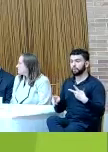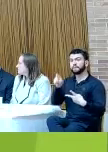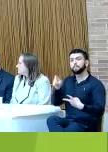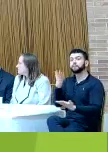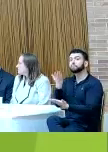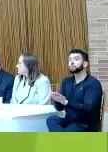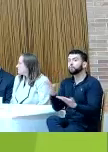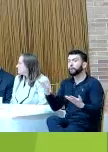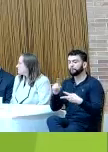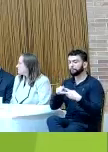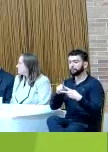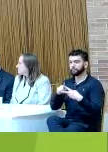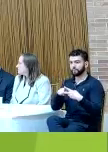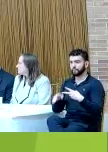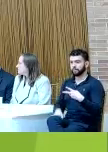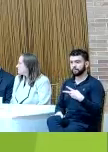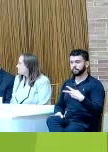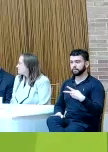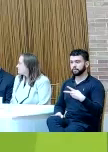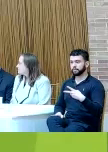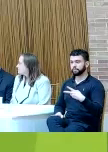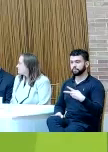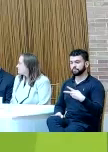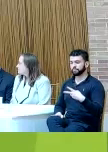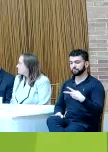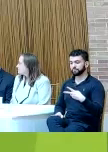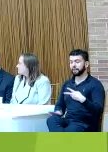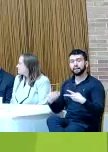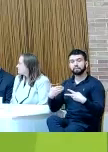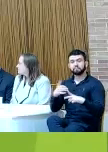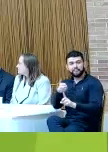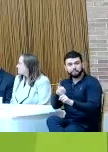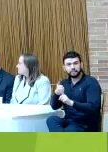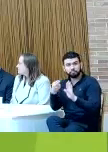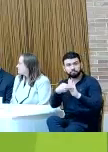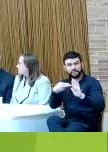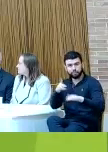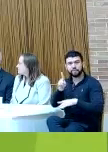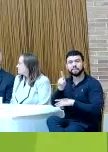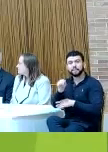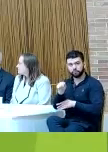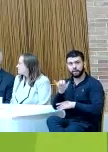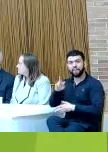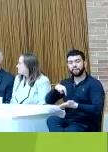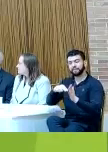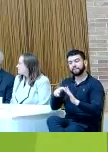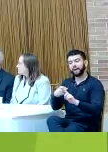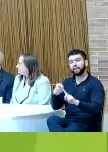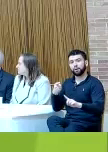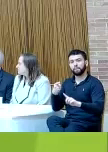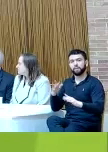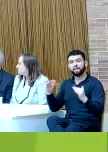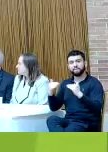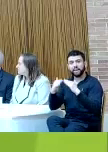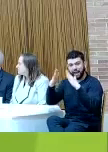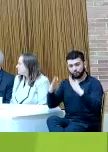is that a person falls within the meaning of disability as defined by F housing laws